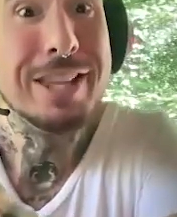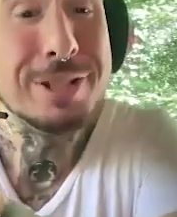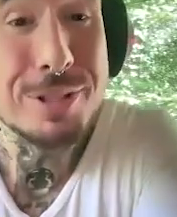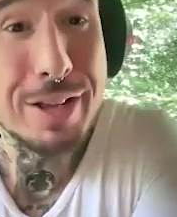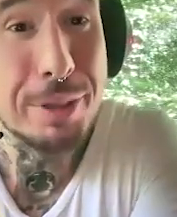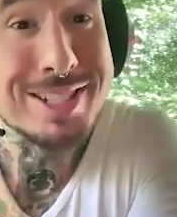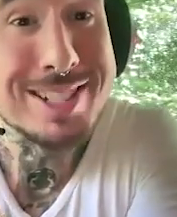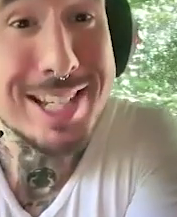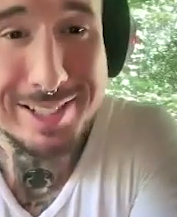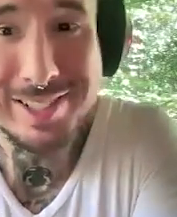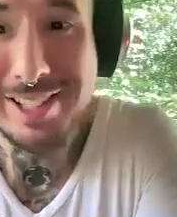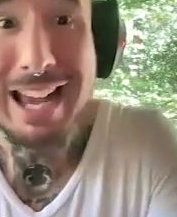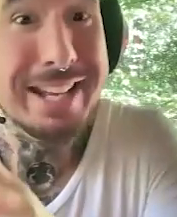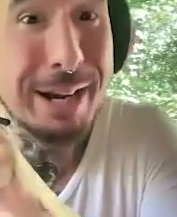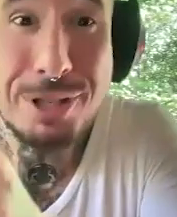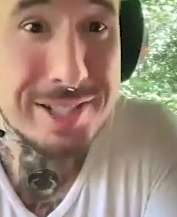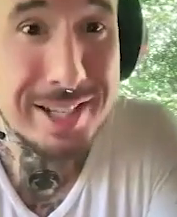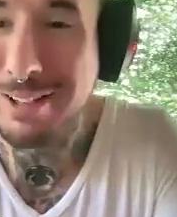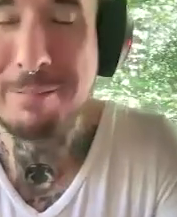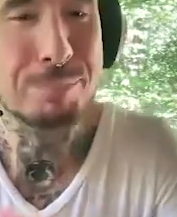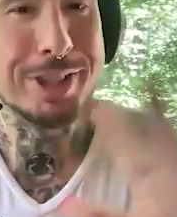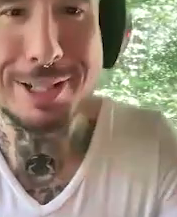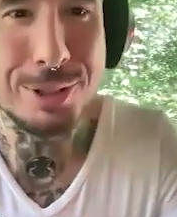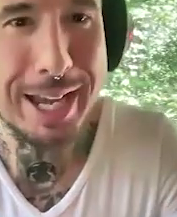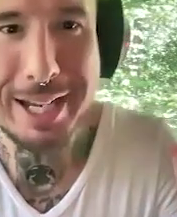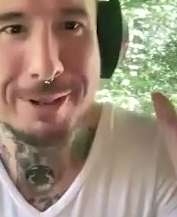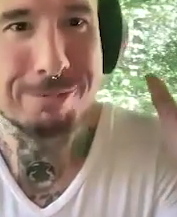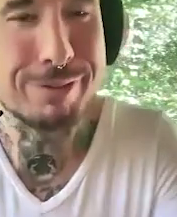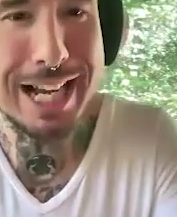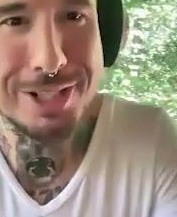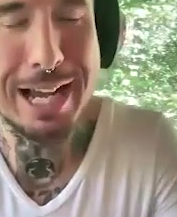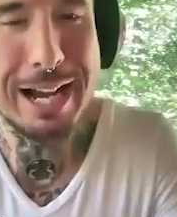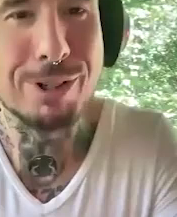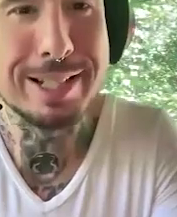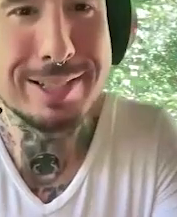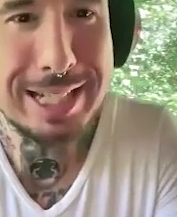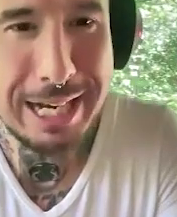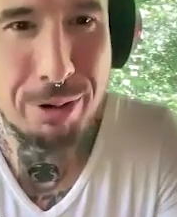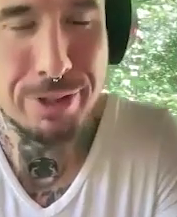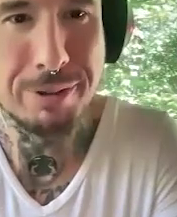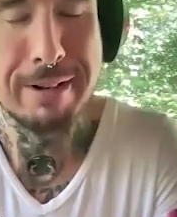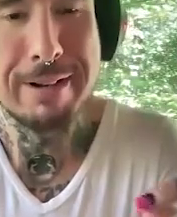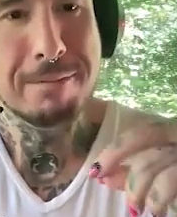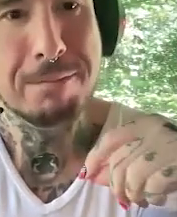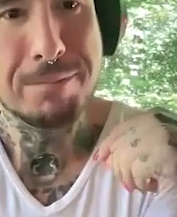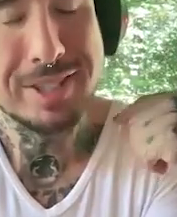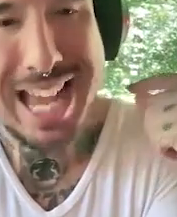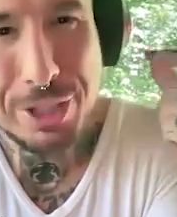own that you developed this sickness and now you're sick. But that's okay. We've got you now. We're going to take care of